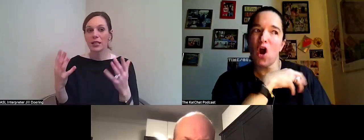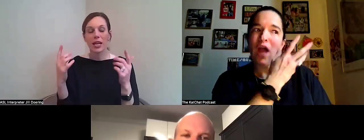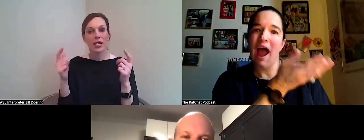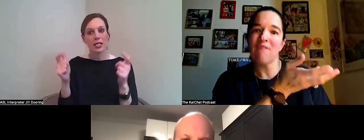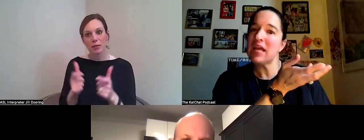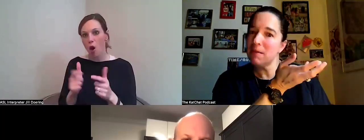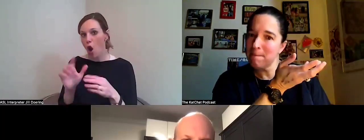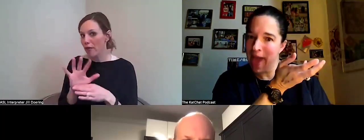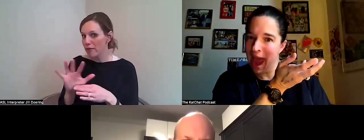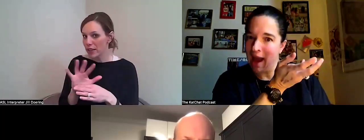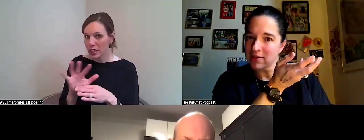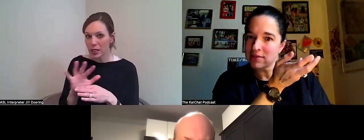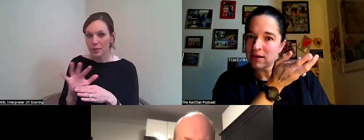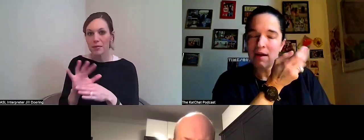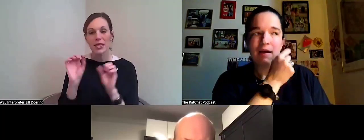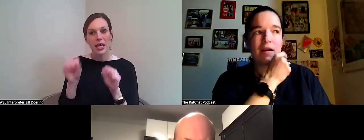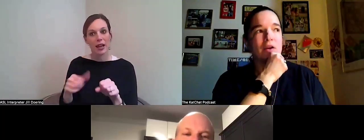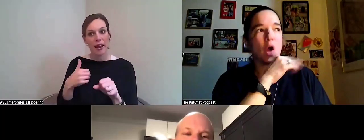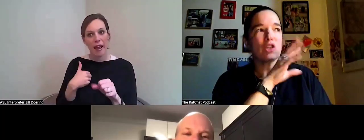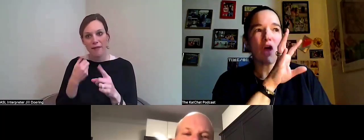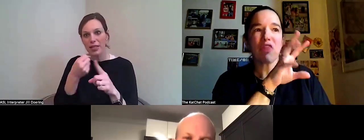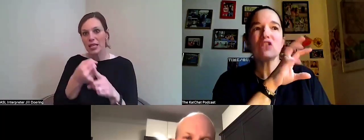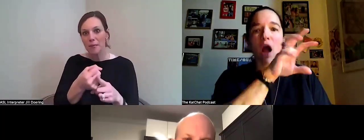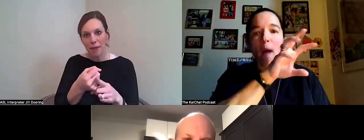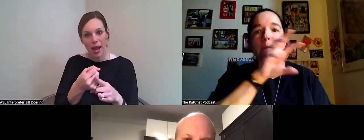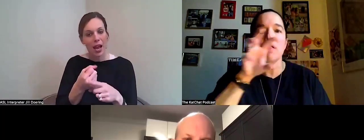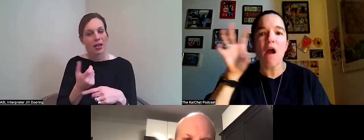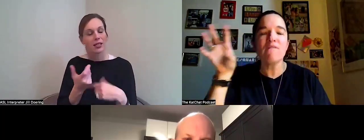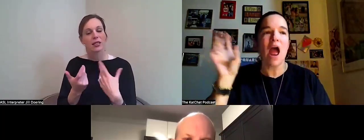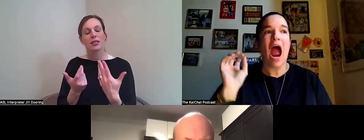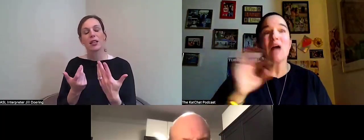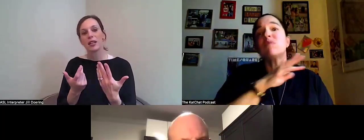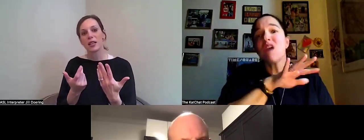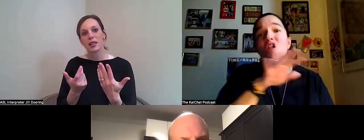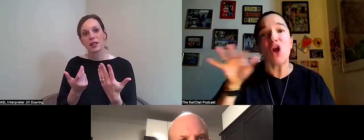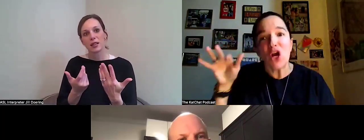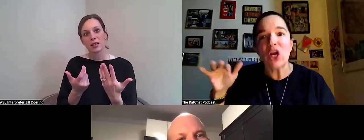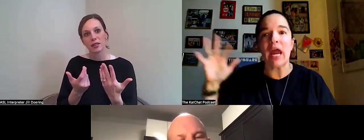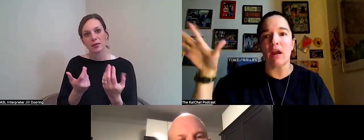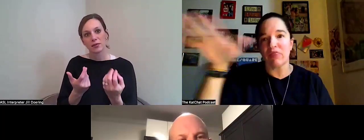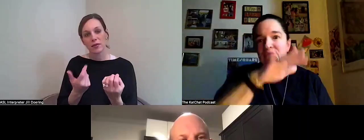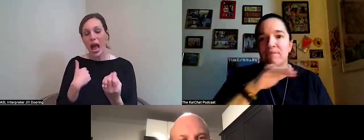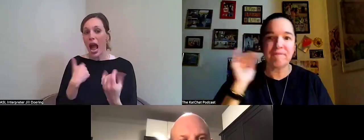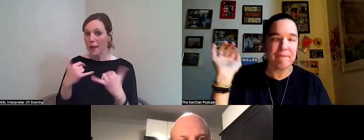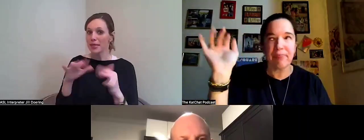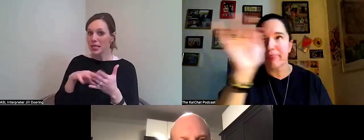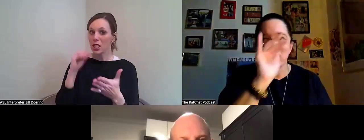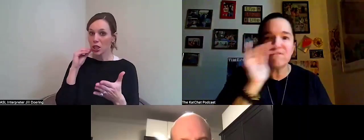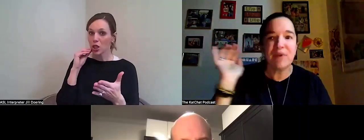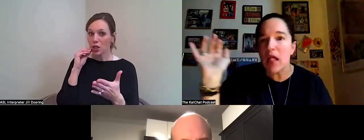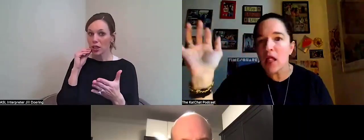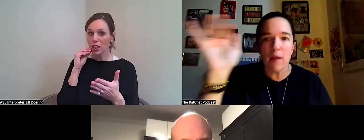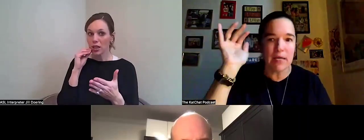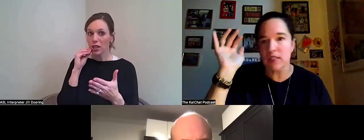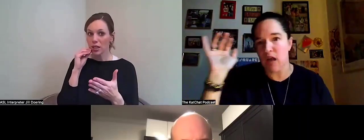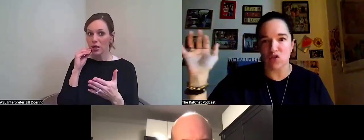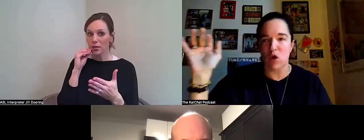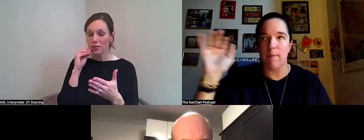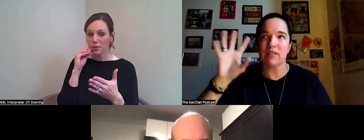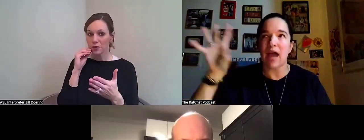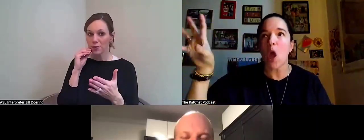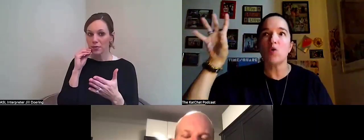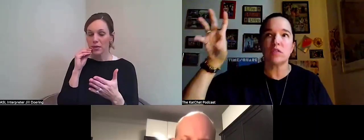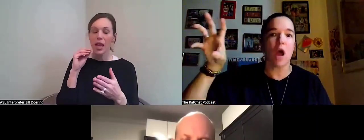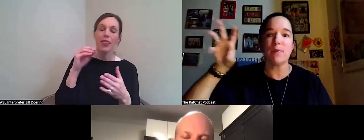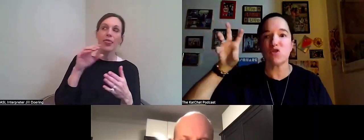films could have an impact. There's a couple of, I'm still learning the film